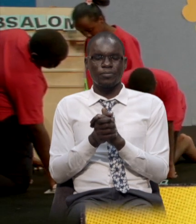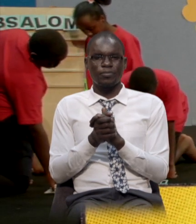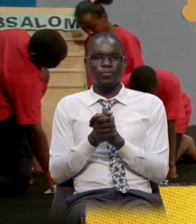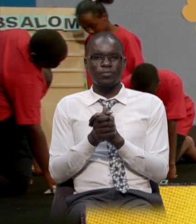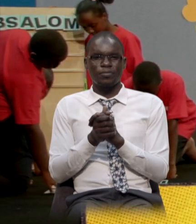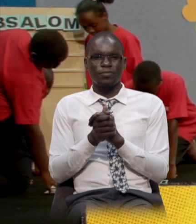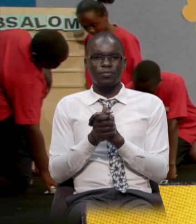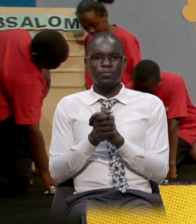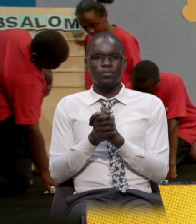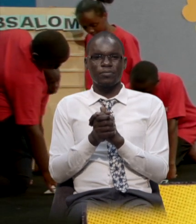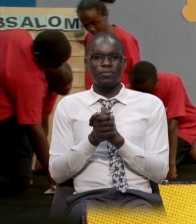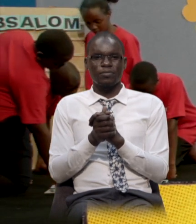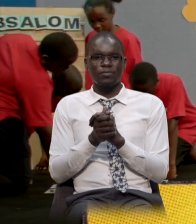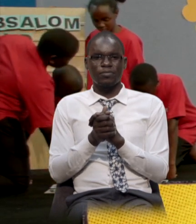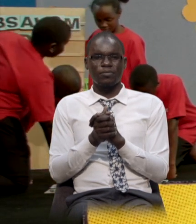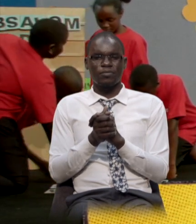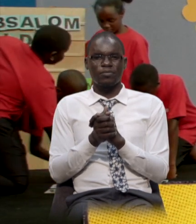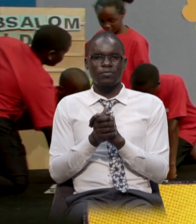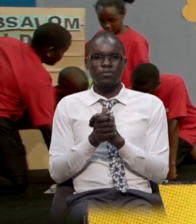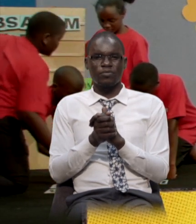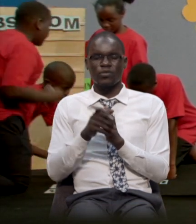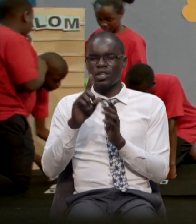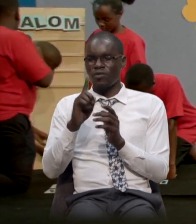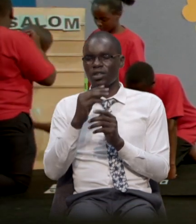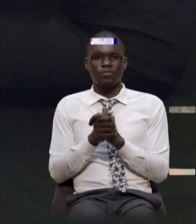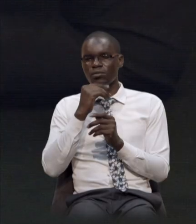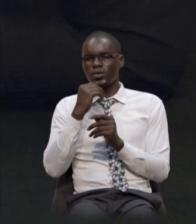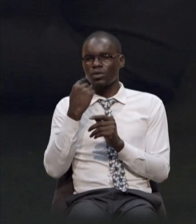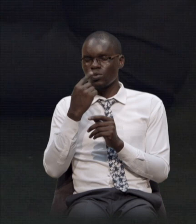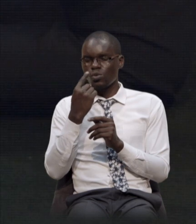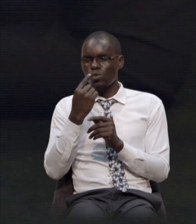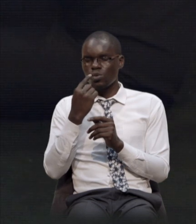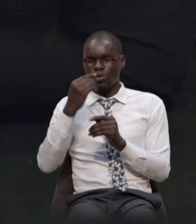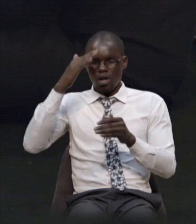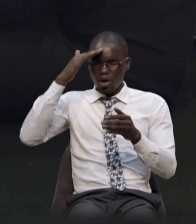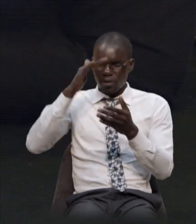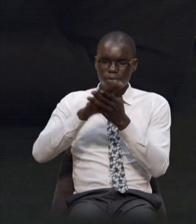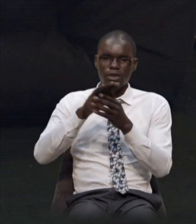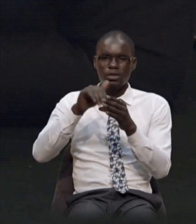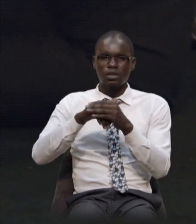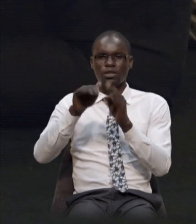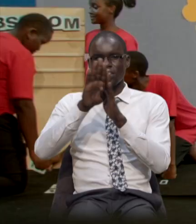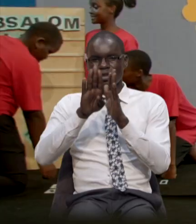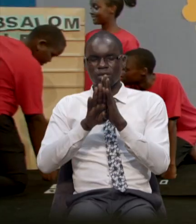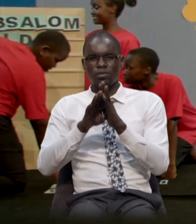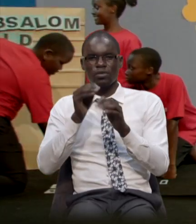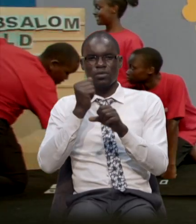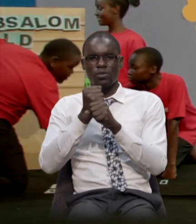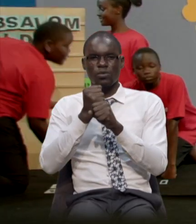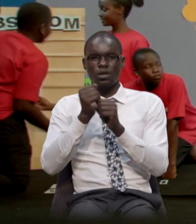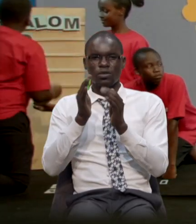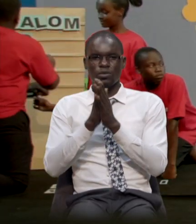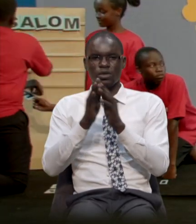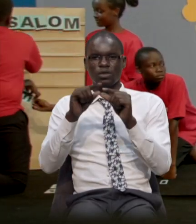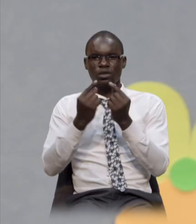The first man who obeyed in the Bible. Who is this man who obeyed in the Bible? Please work with your group. Work with your